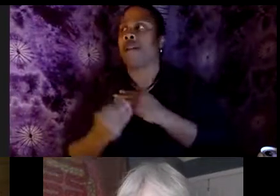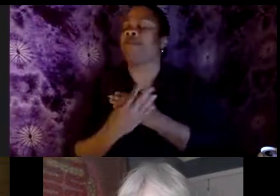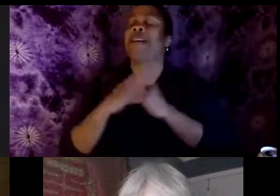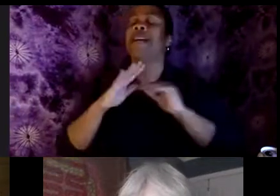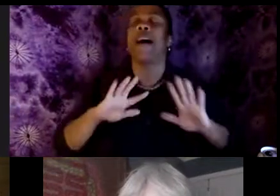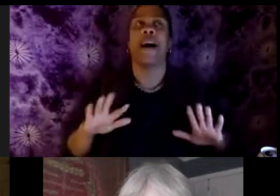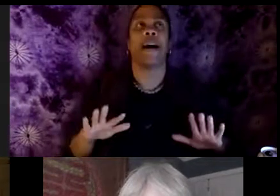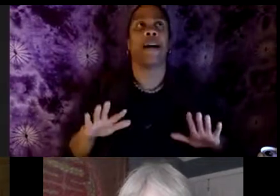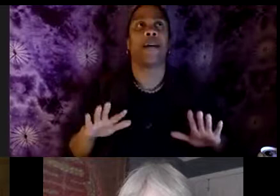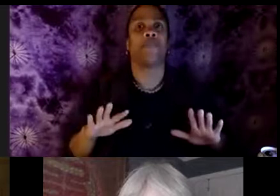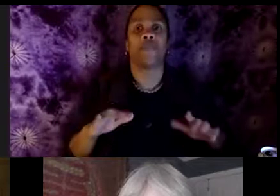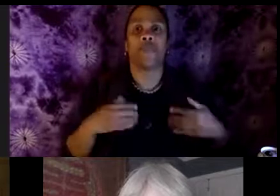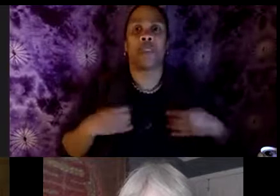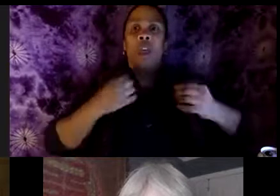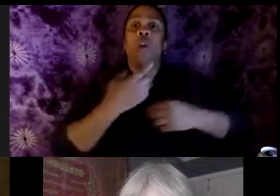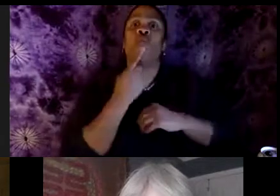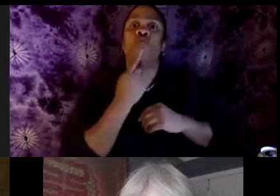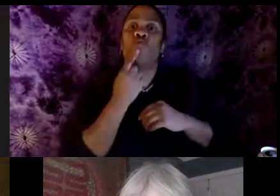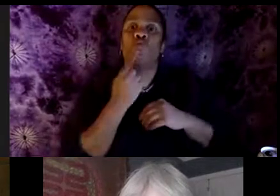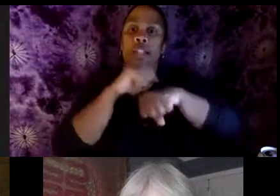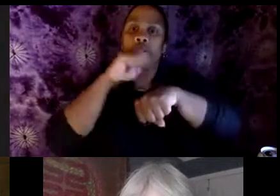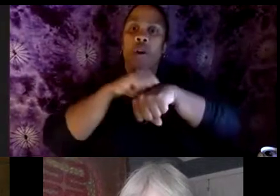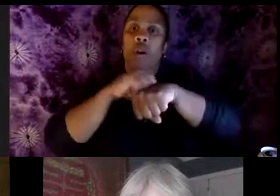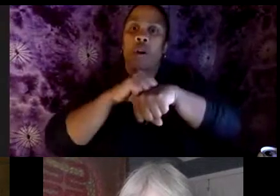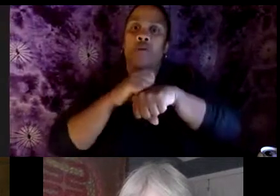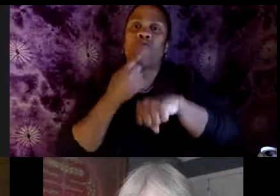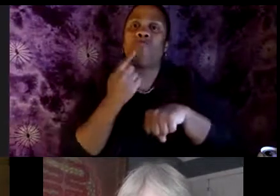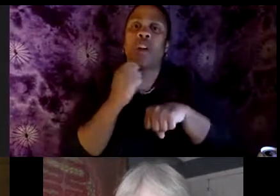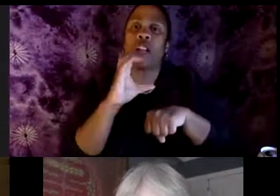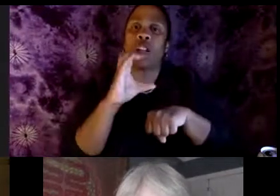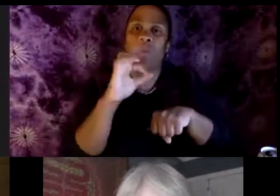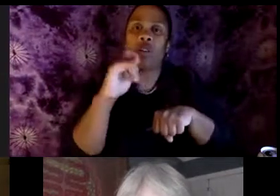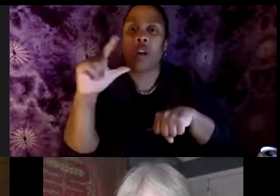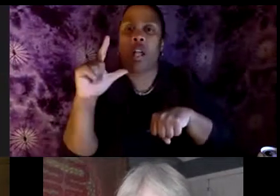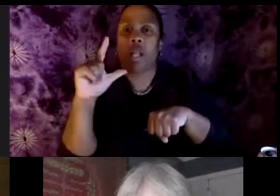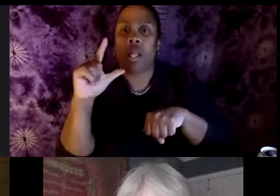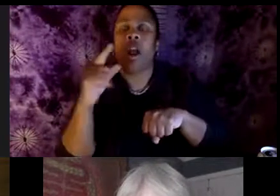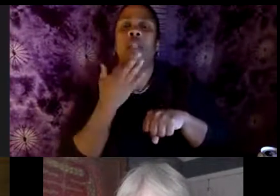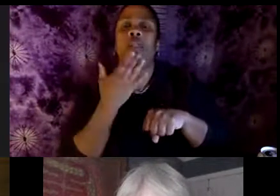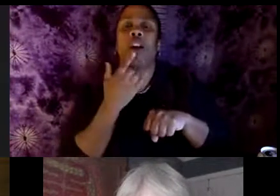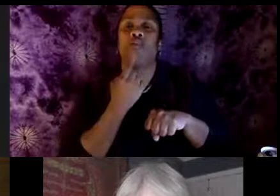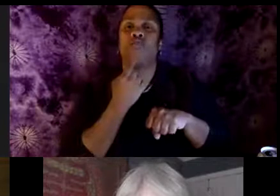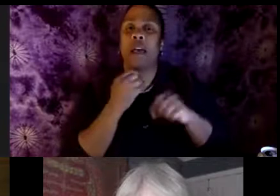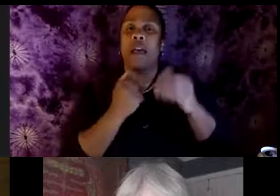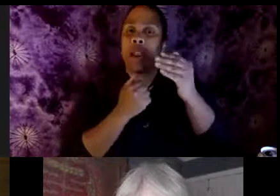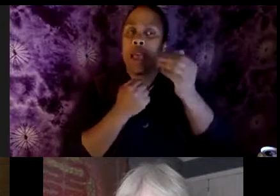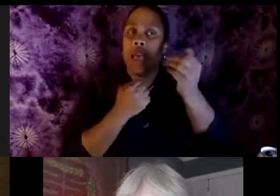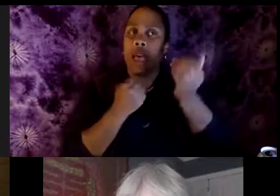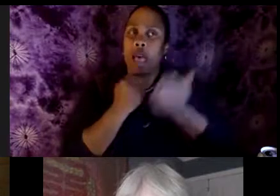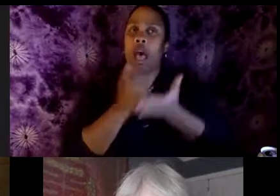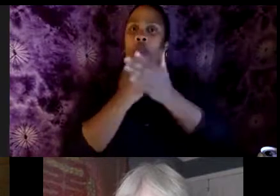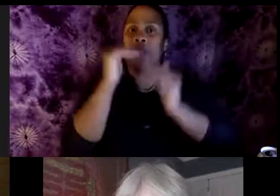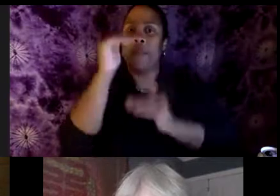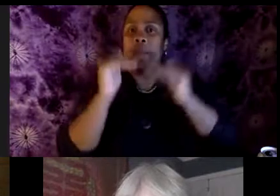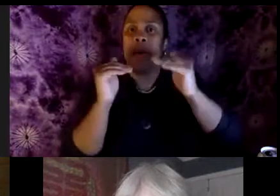Red stones, also any kind of red crystal, because the color is red, will help to balance it. So really it's figuring